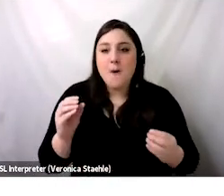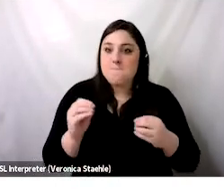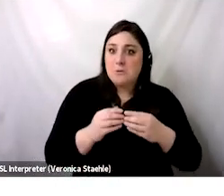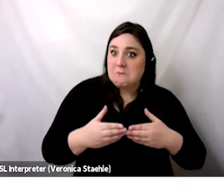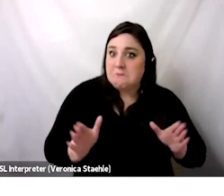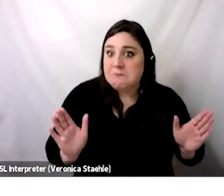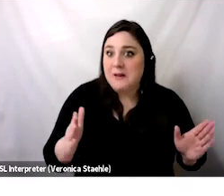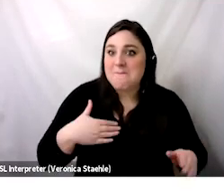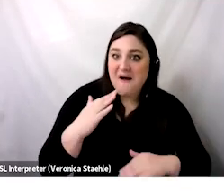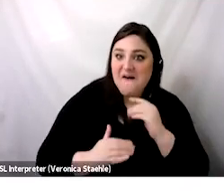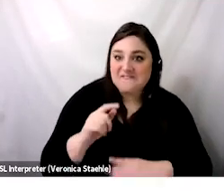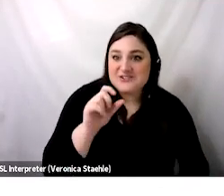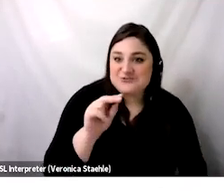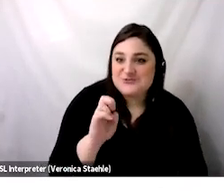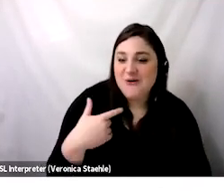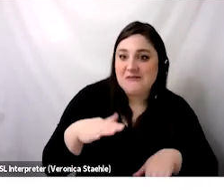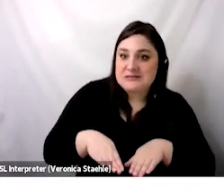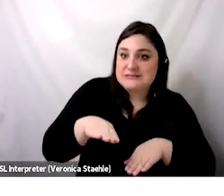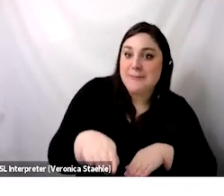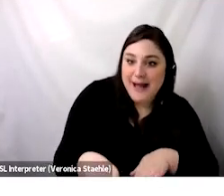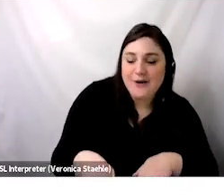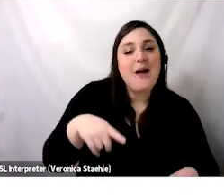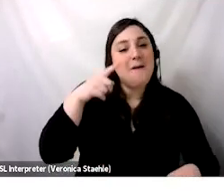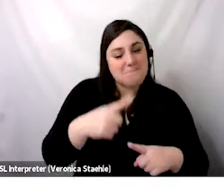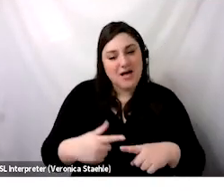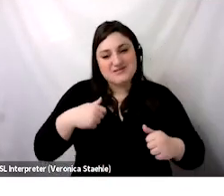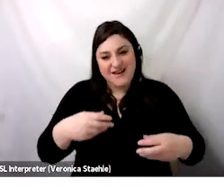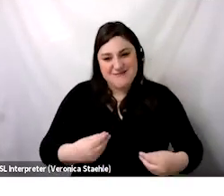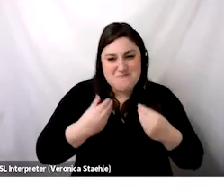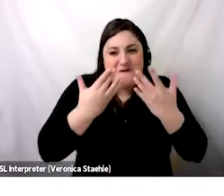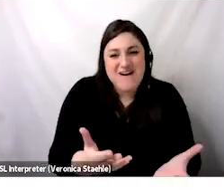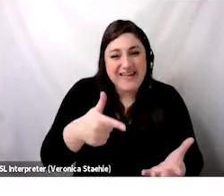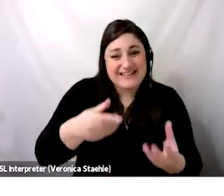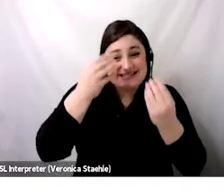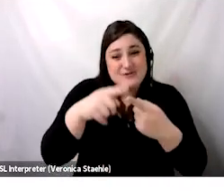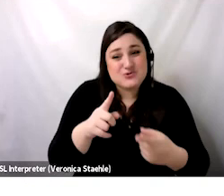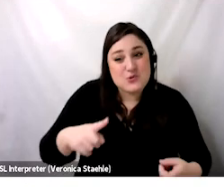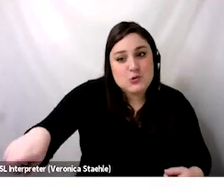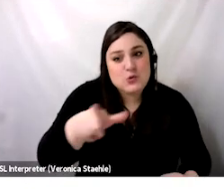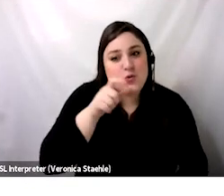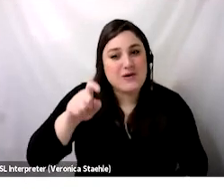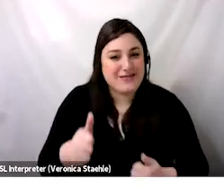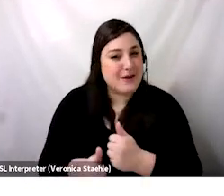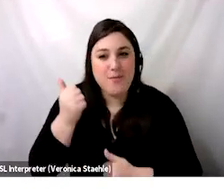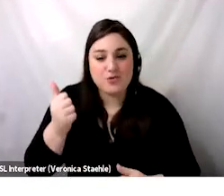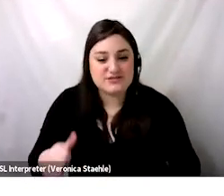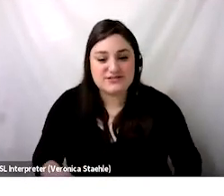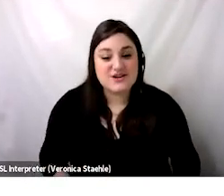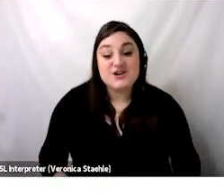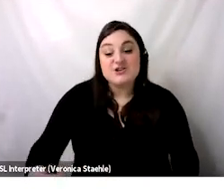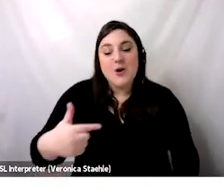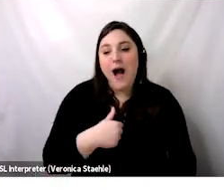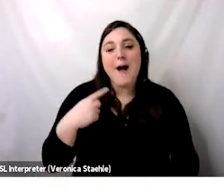pass it on to people that need it the most. And so I'm always in a learning mode.